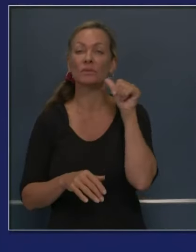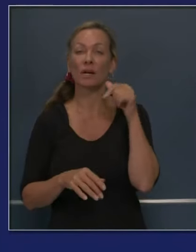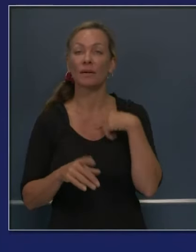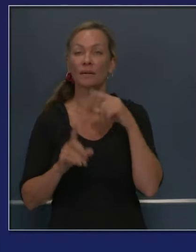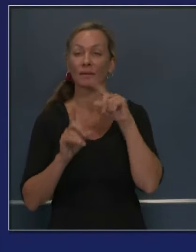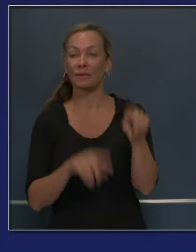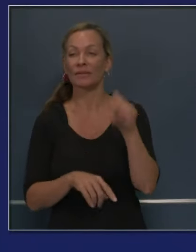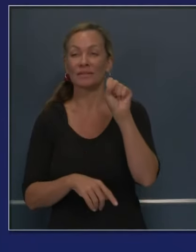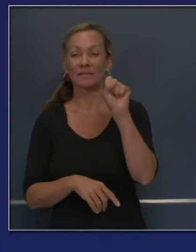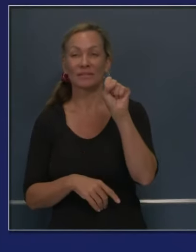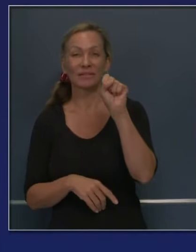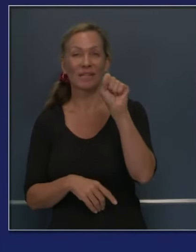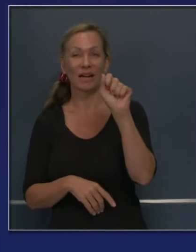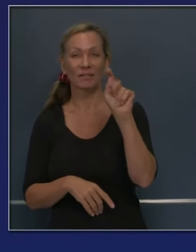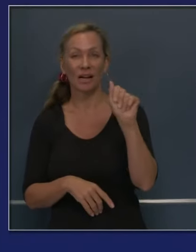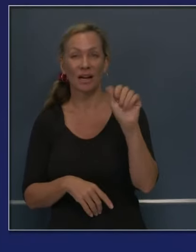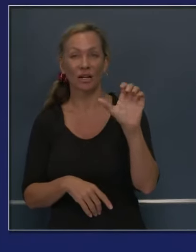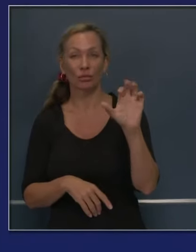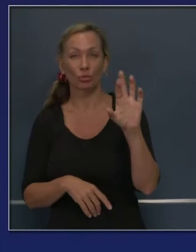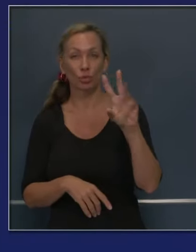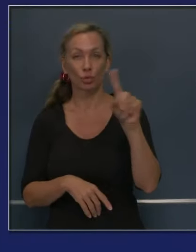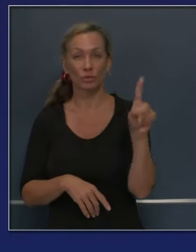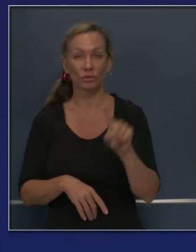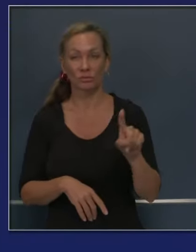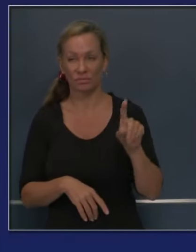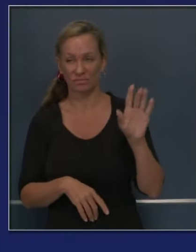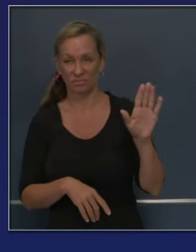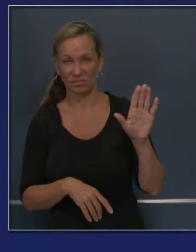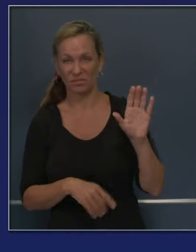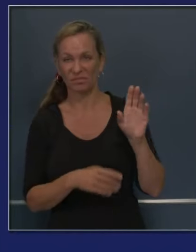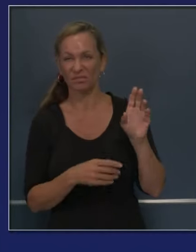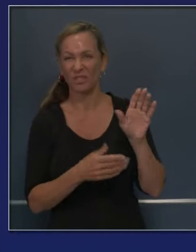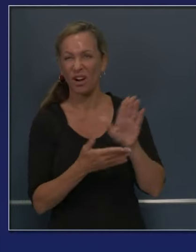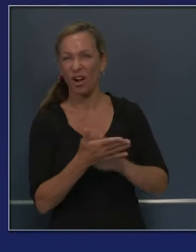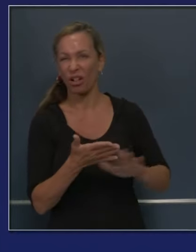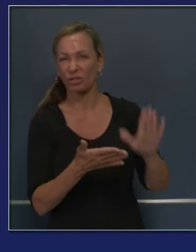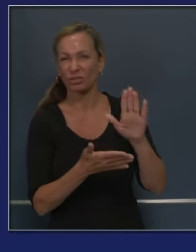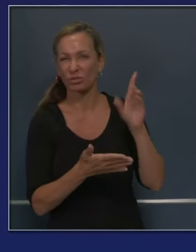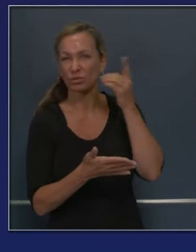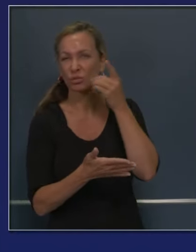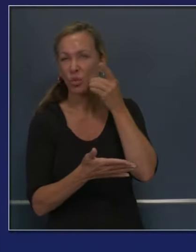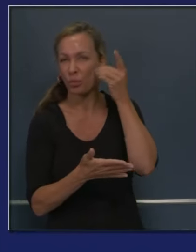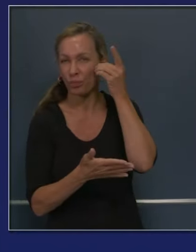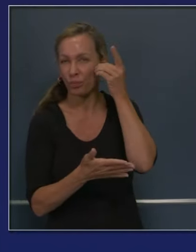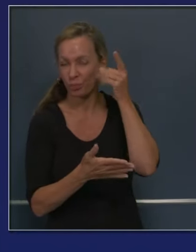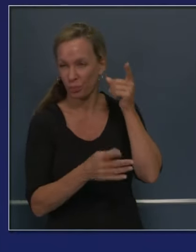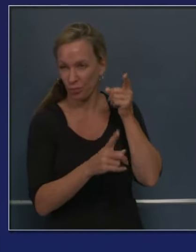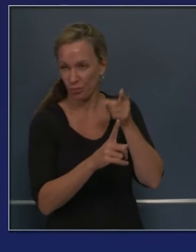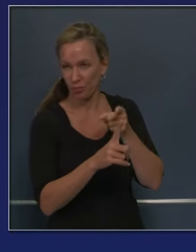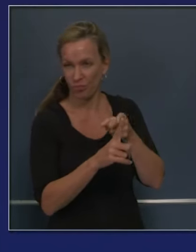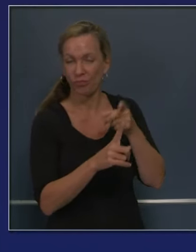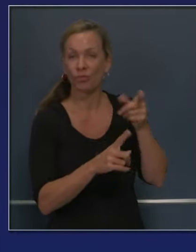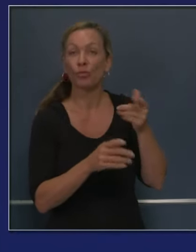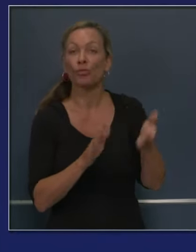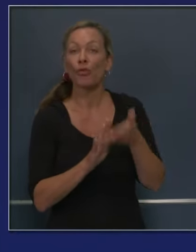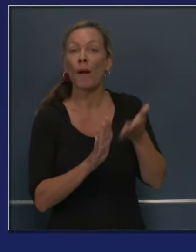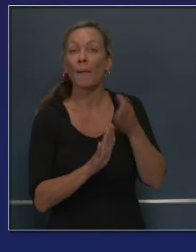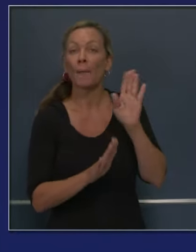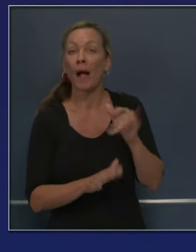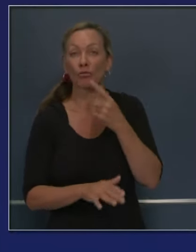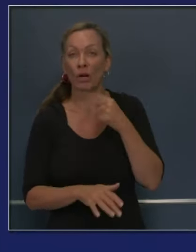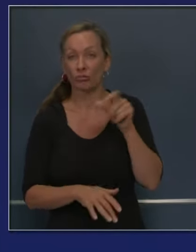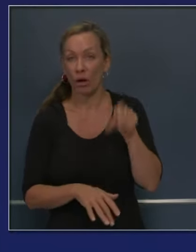a community college facility that was being managed by the local Red Cross, there was a nurse there that screened me.